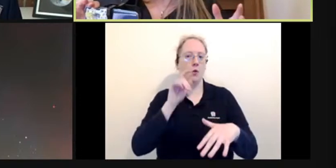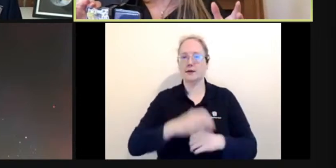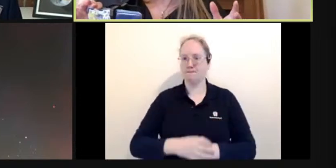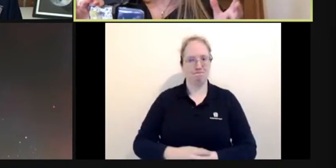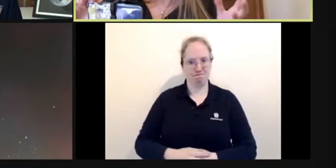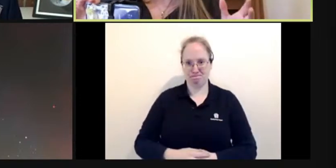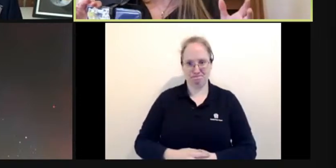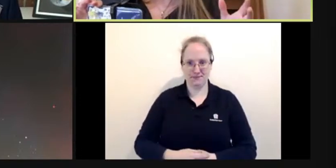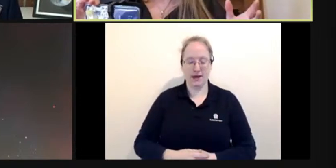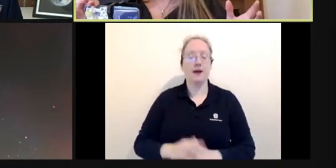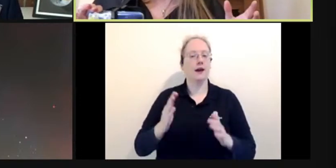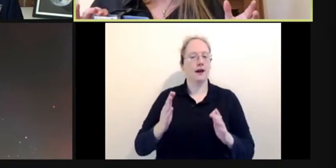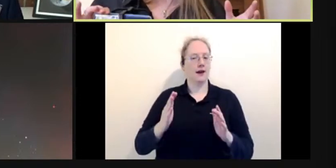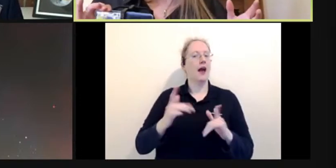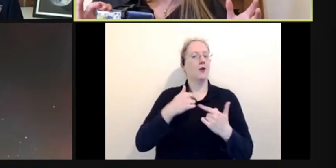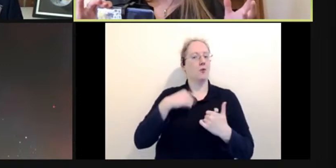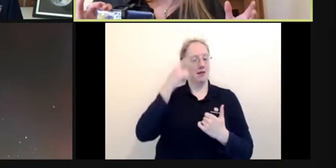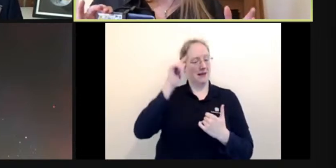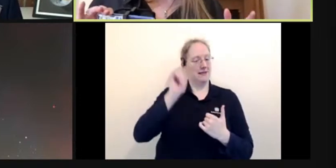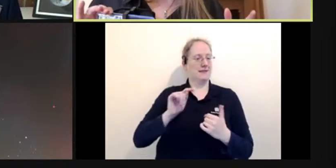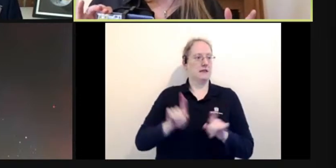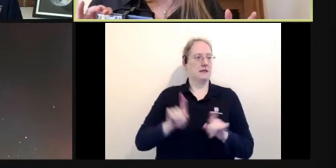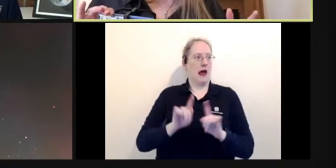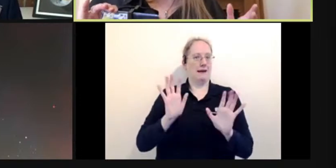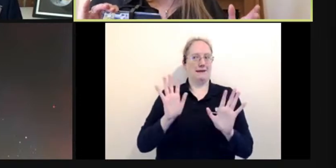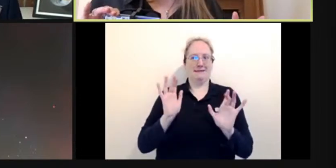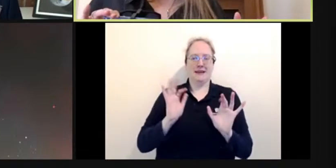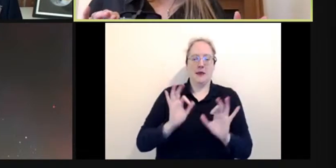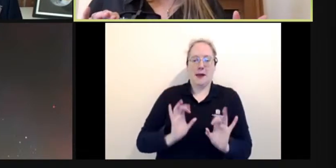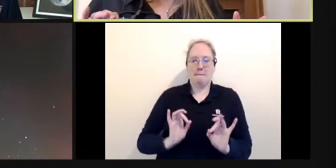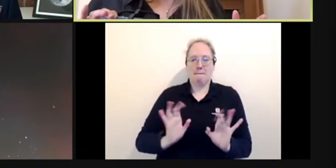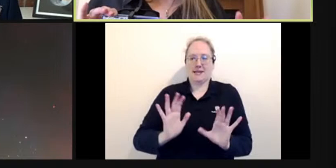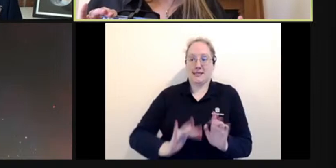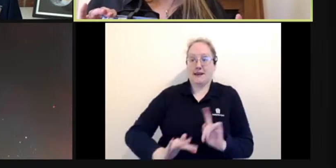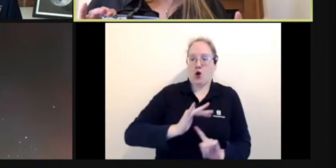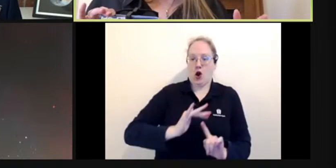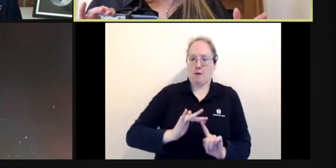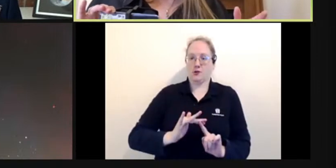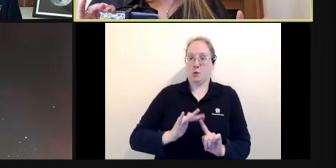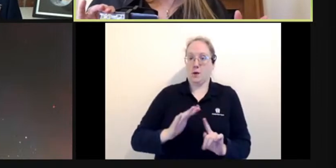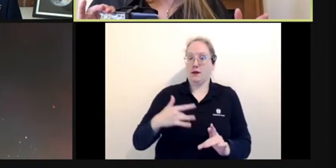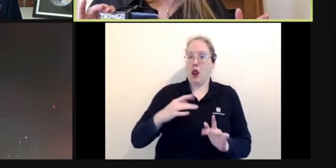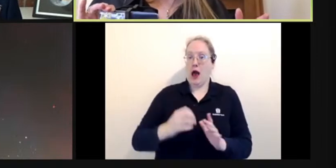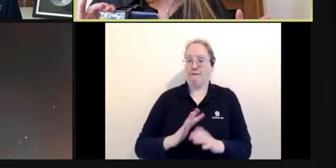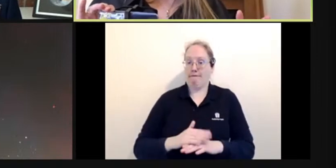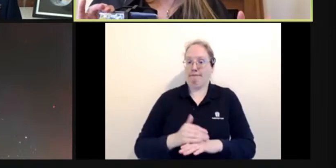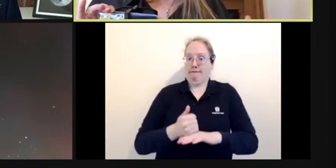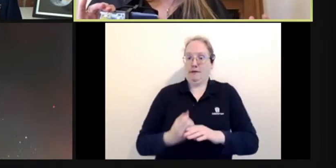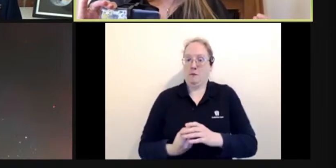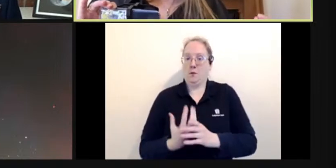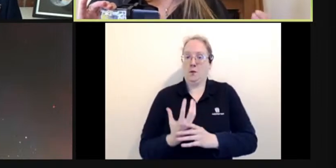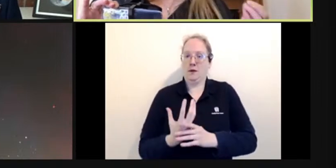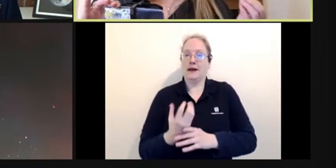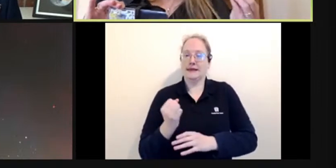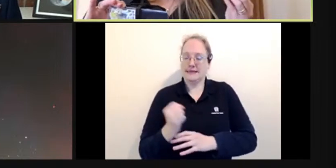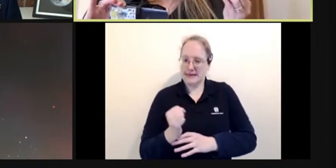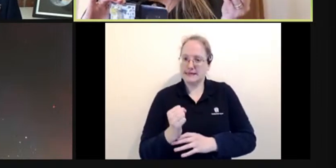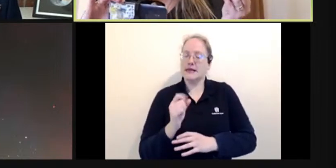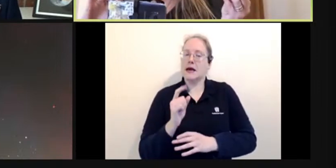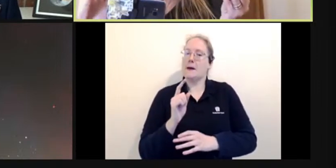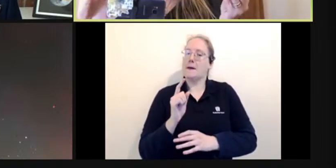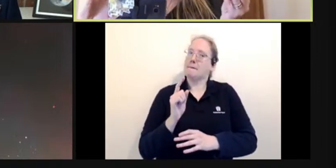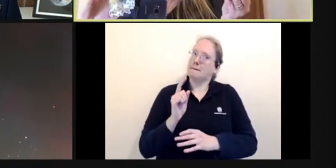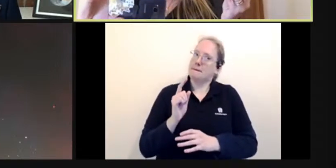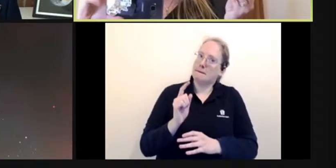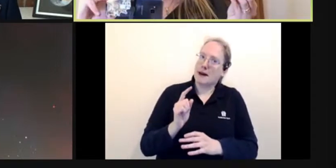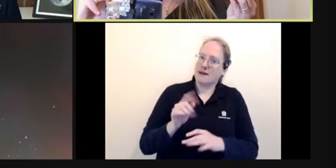place where life began. But we do see ice water on Mars, and we do believe that either